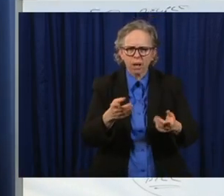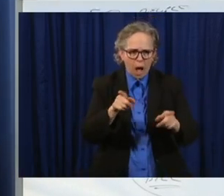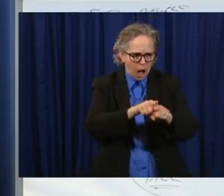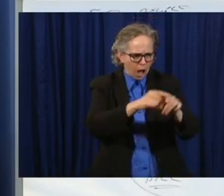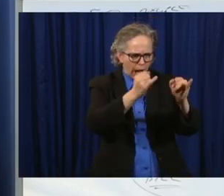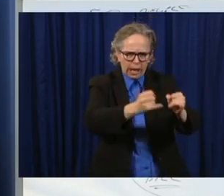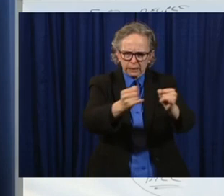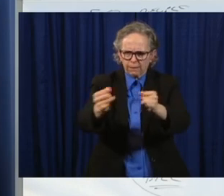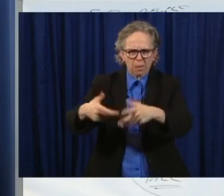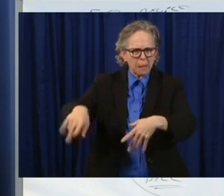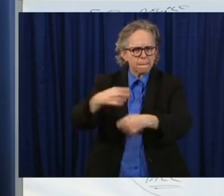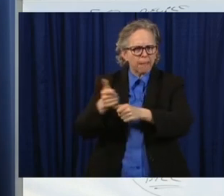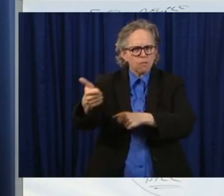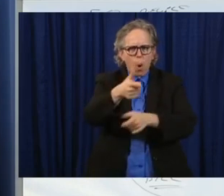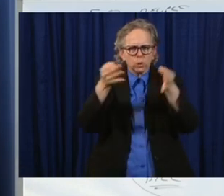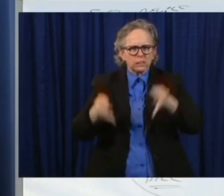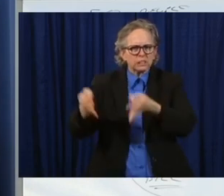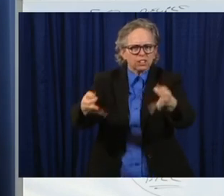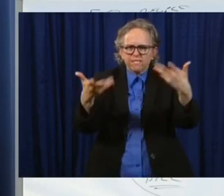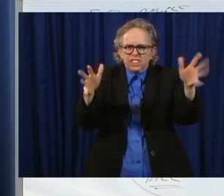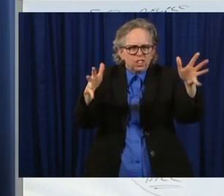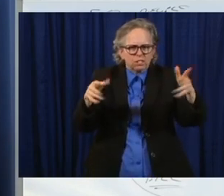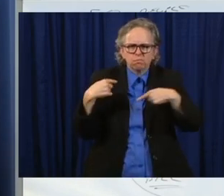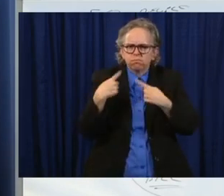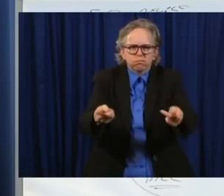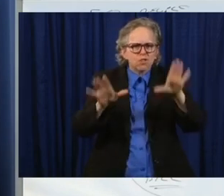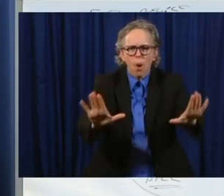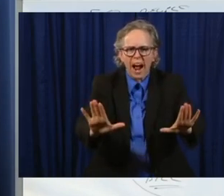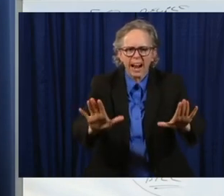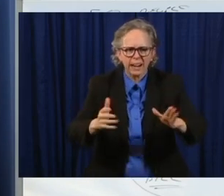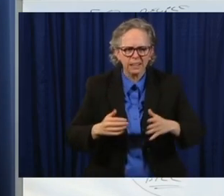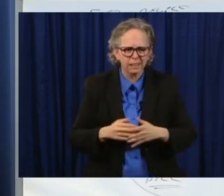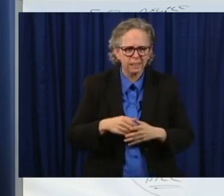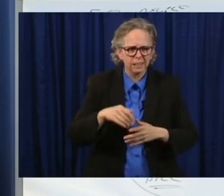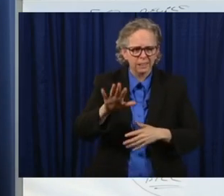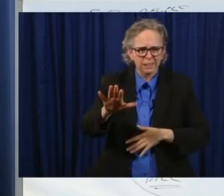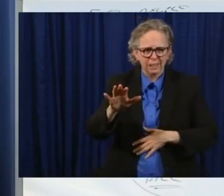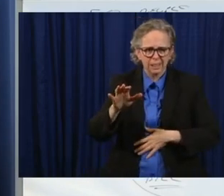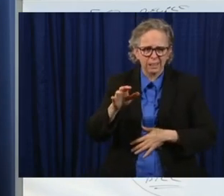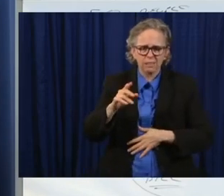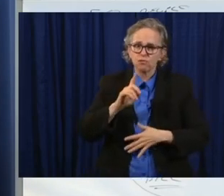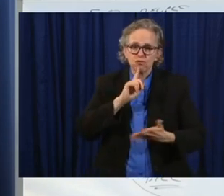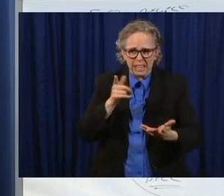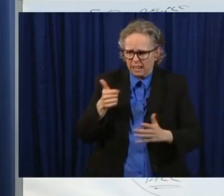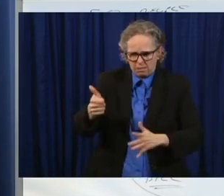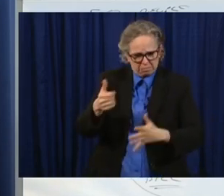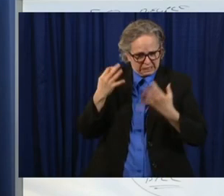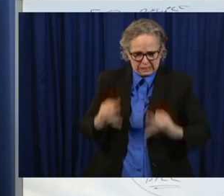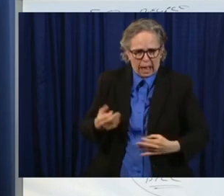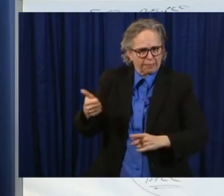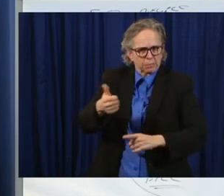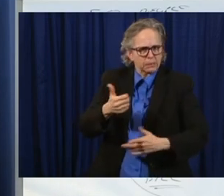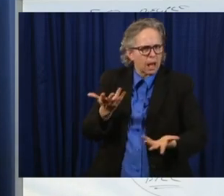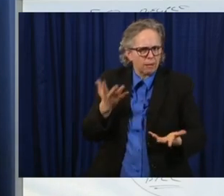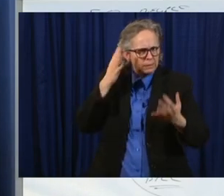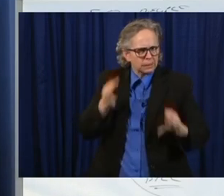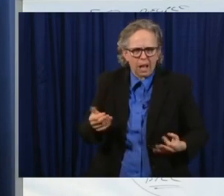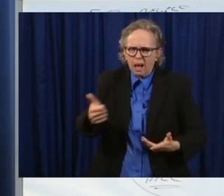by their free will every single day. And as we go forward and we look beyond